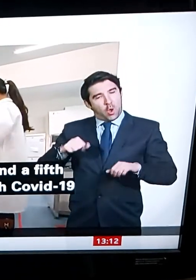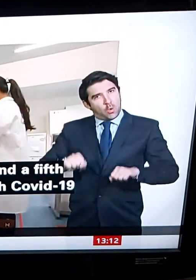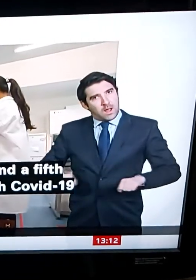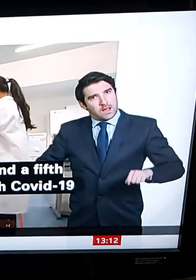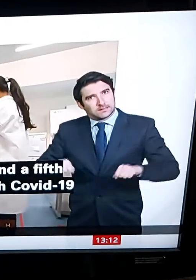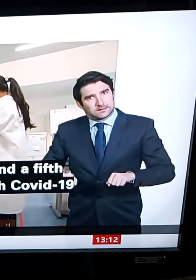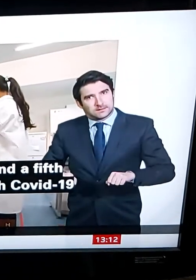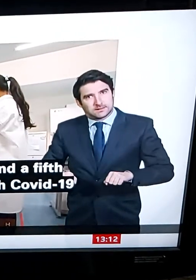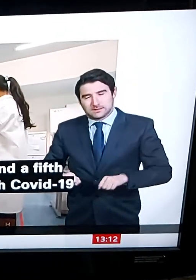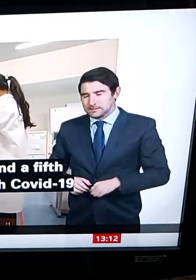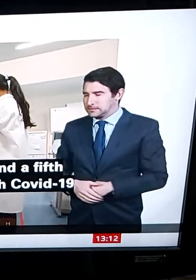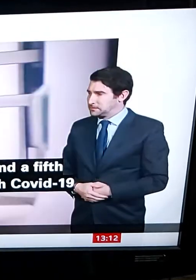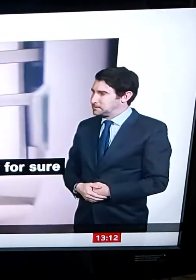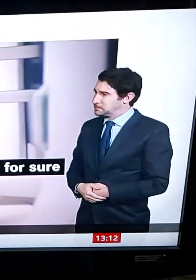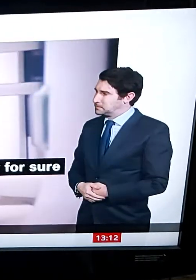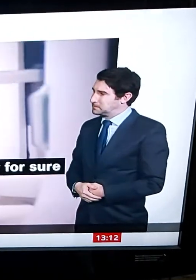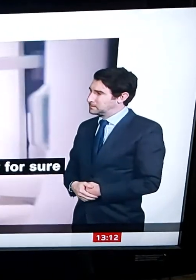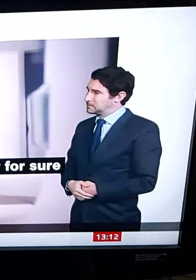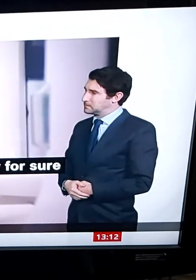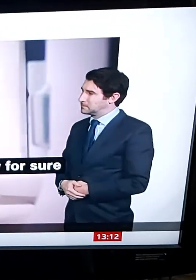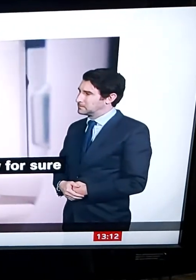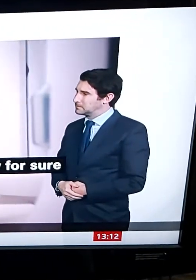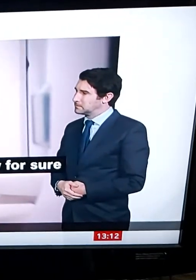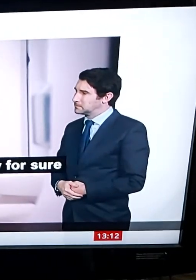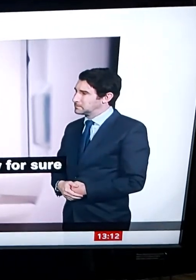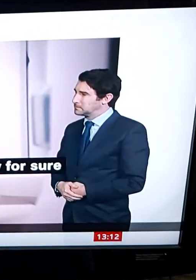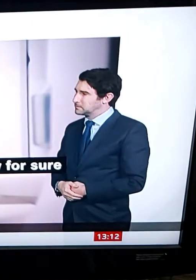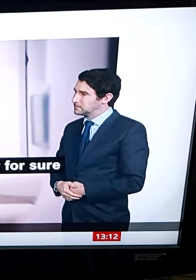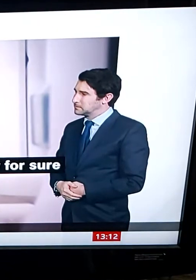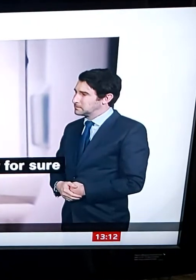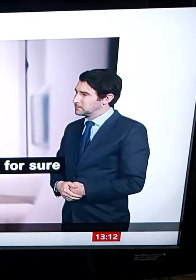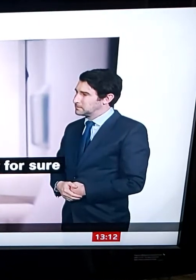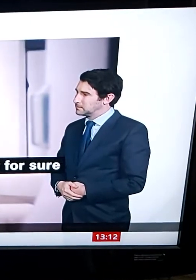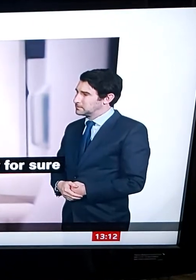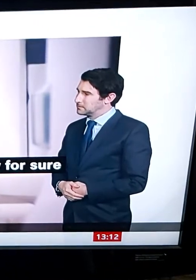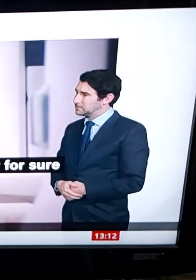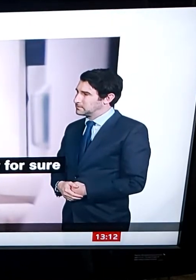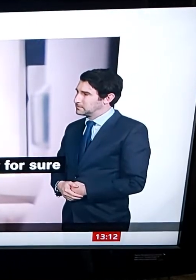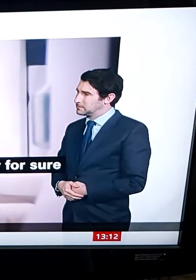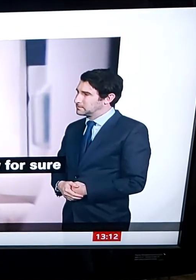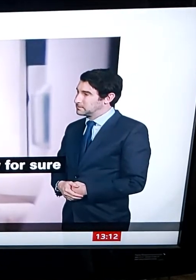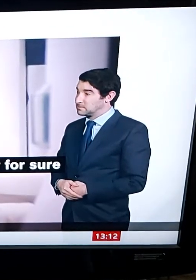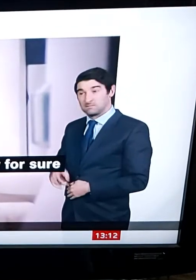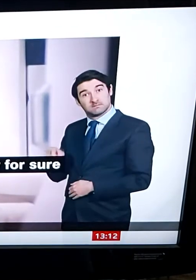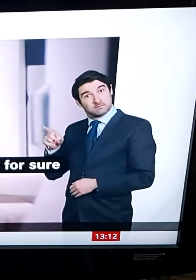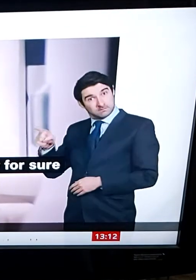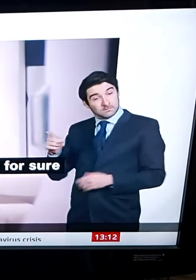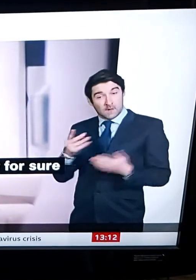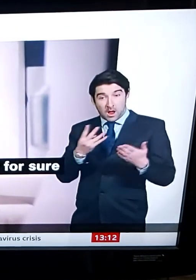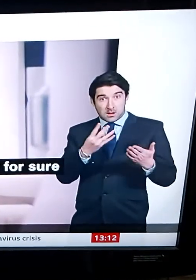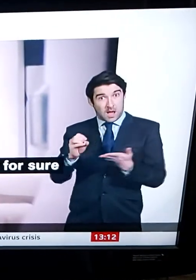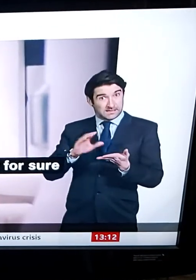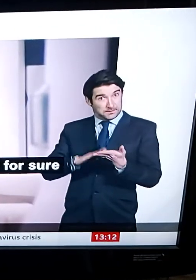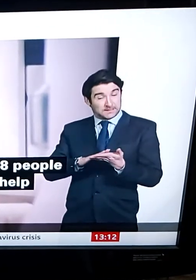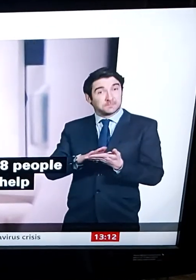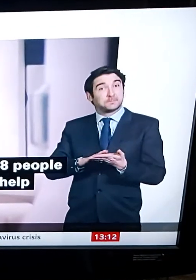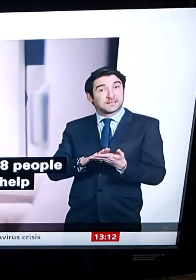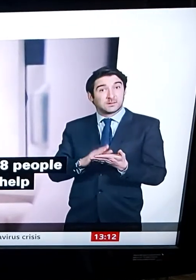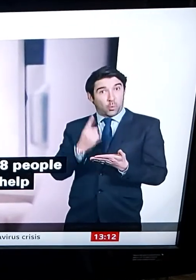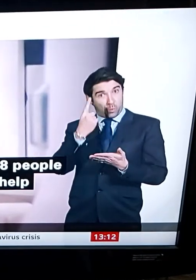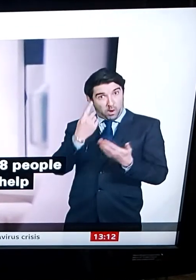symptoms, but don't know for sure if they've got it. Because it can test 15 to 18 people a day, this machine could help hospitals